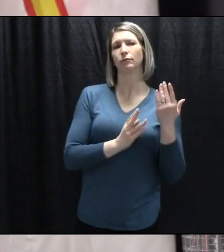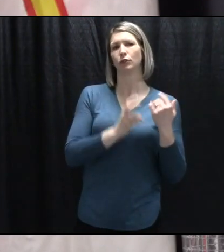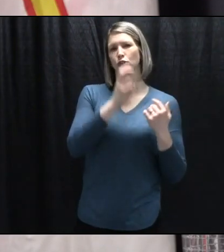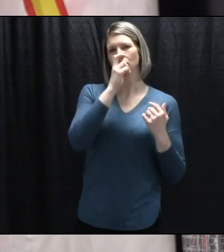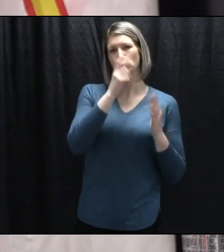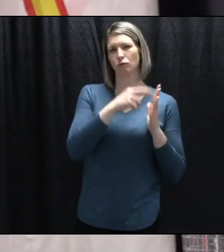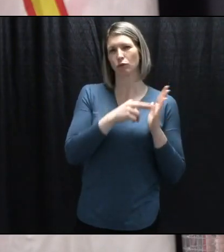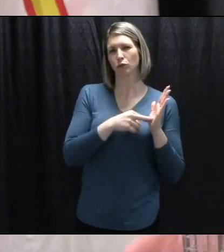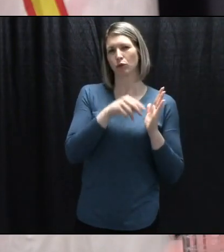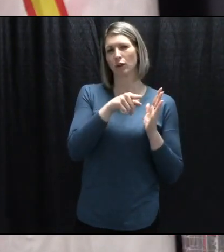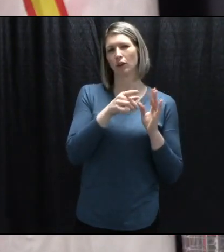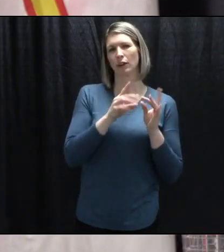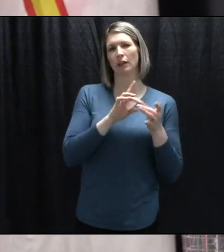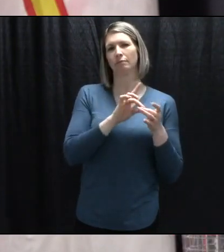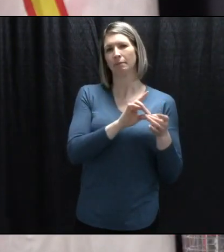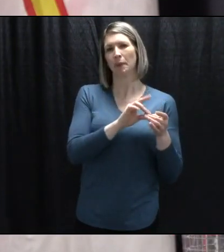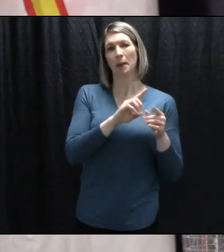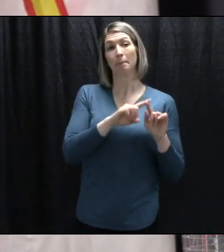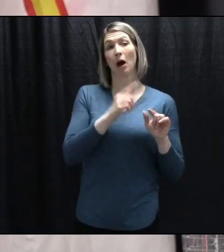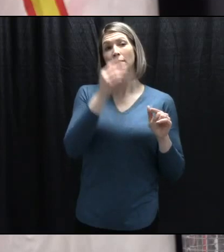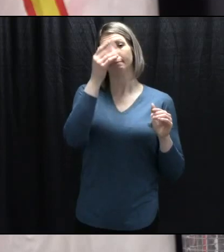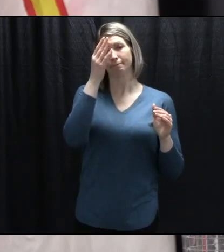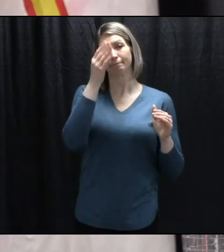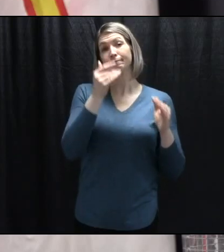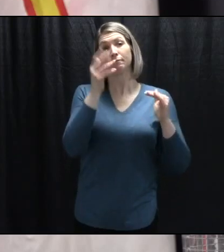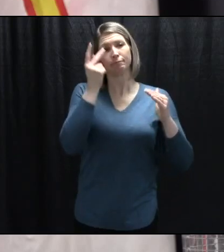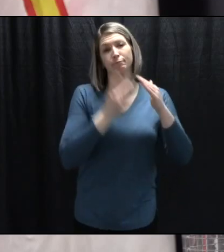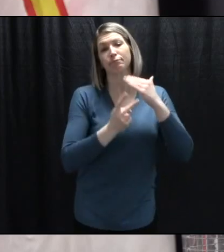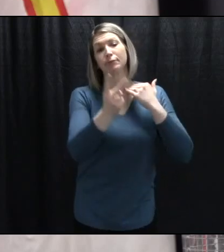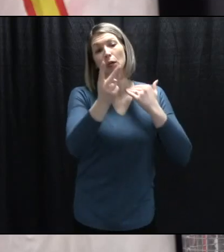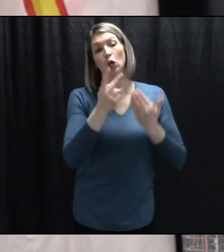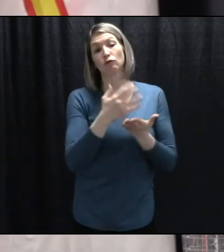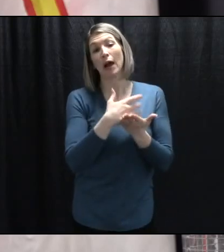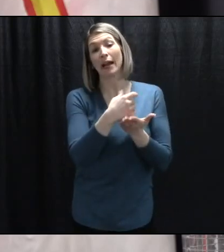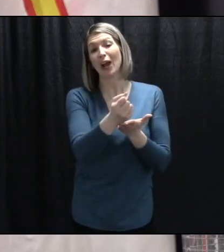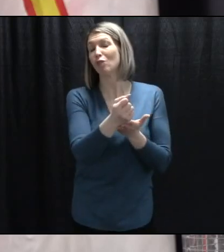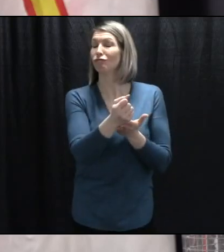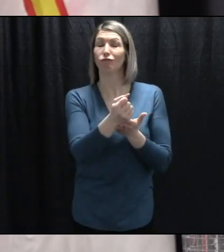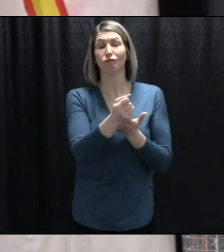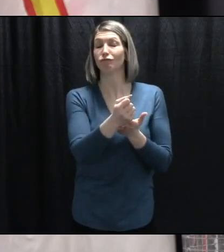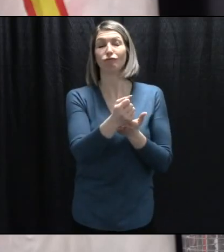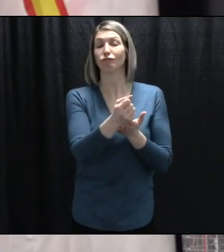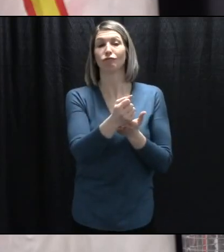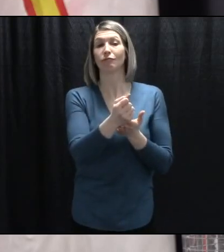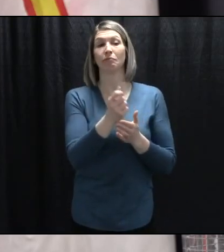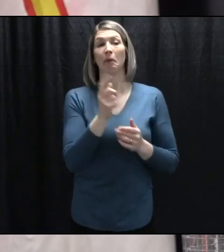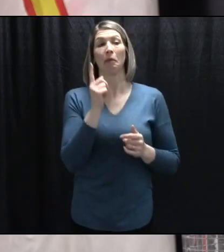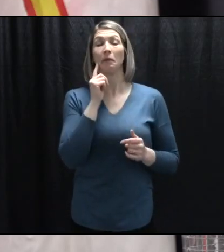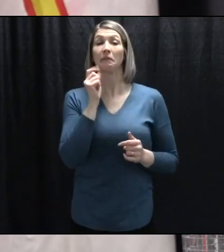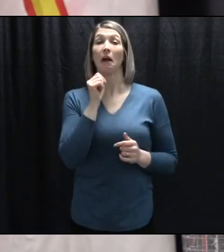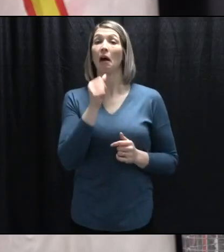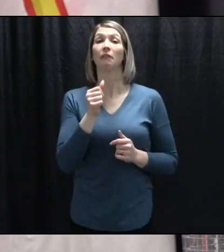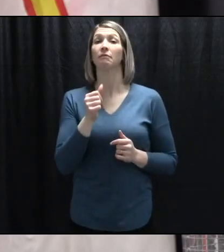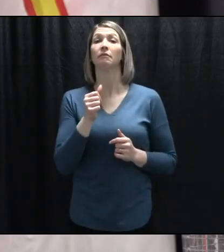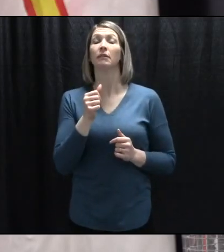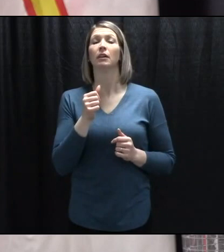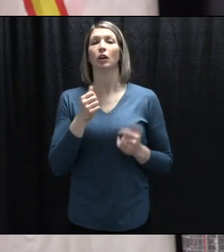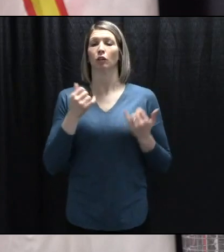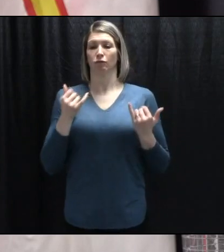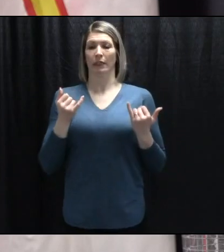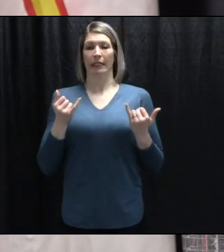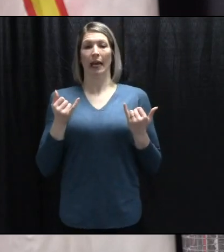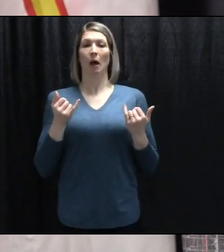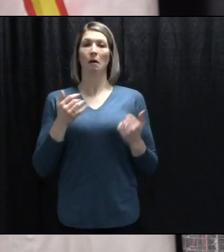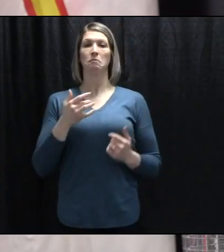here, we do not see any long-term shortages that would have an impact on the distribution of products. So government right now, as we